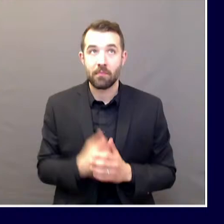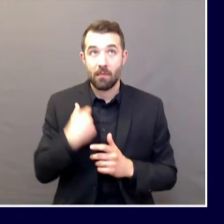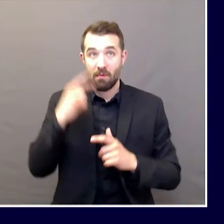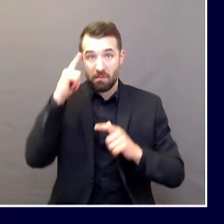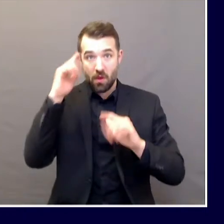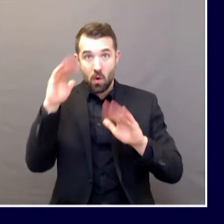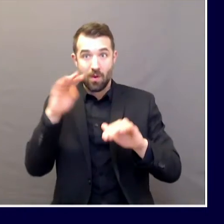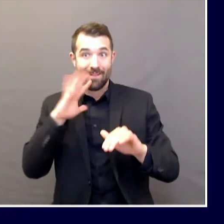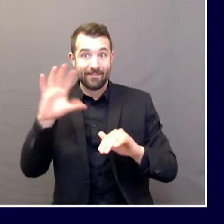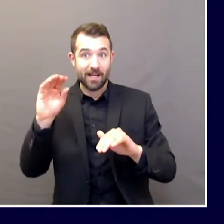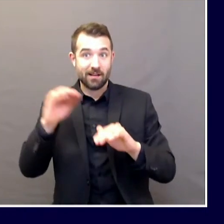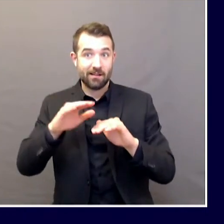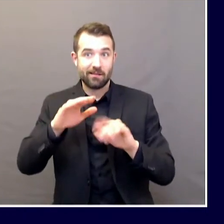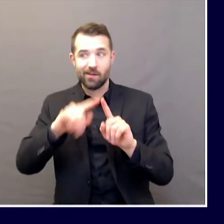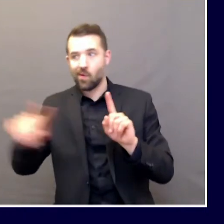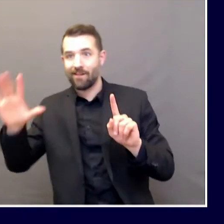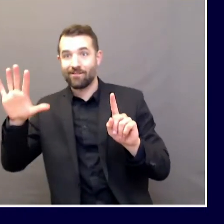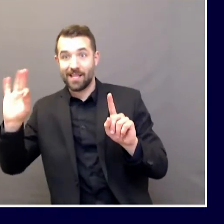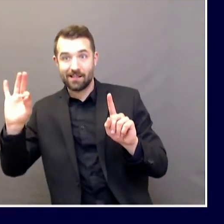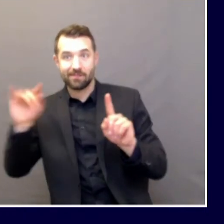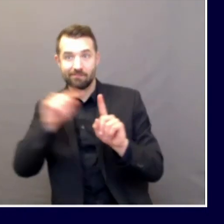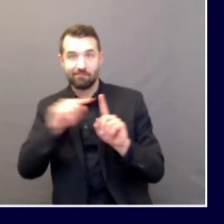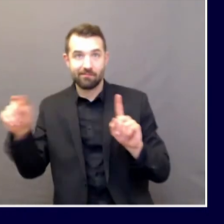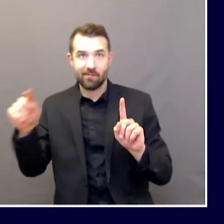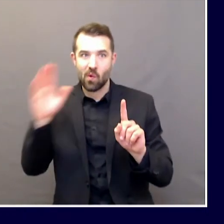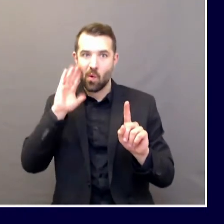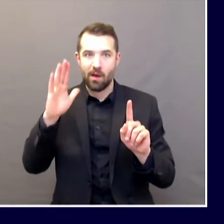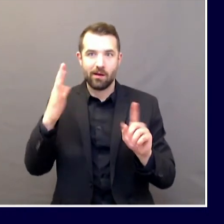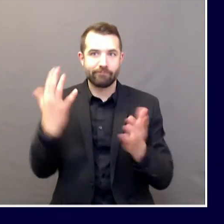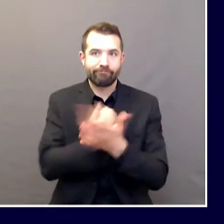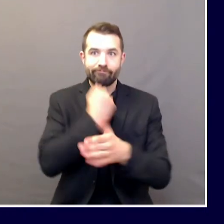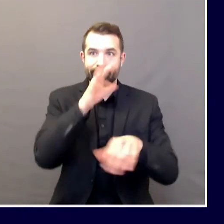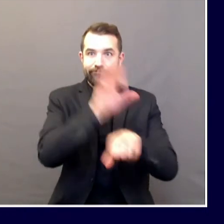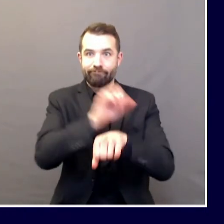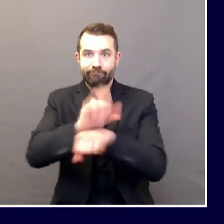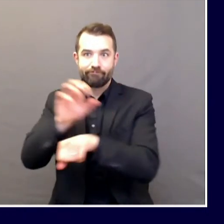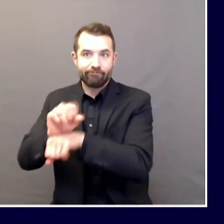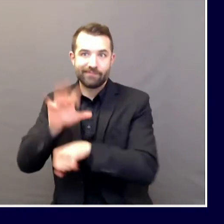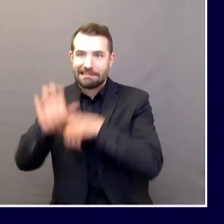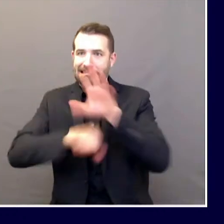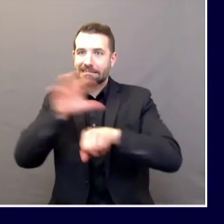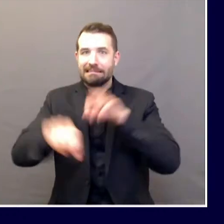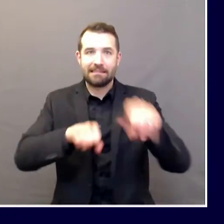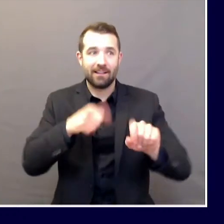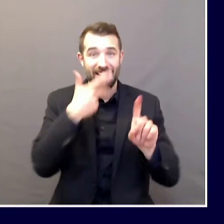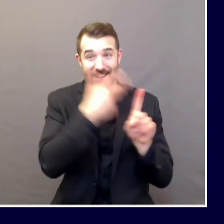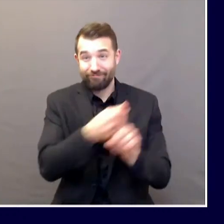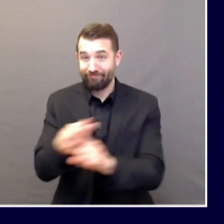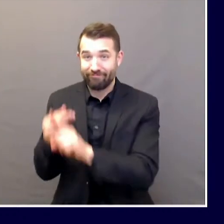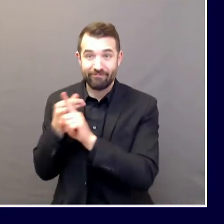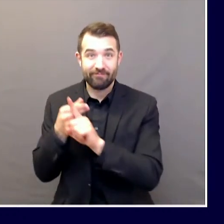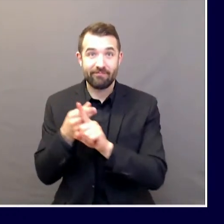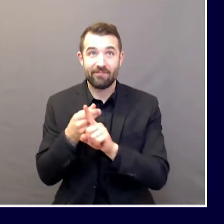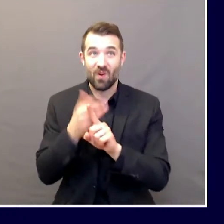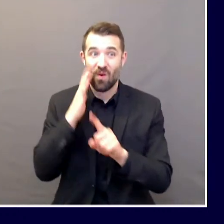demand, and we're hoping for an increase in our vaccine supply. I'm hoping that means we can really accelerate that rollout.